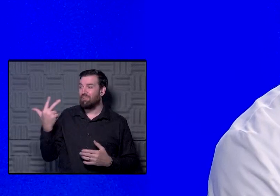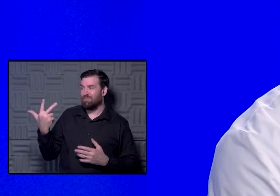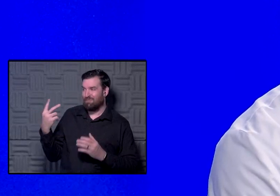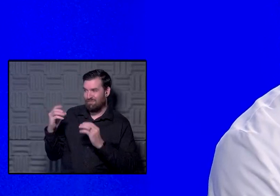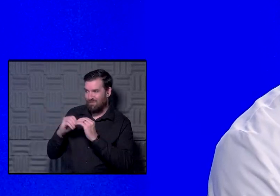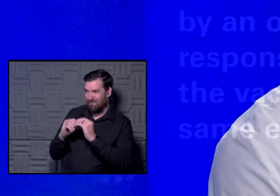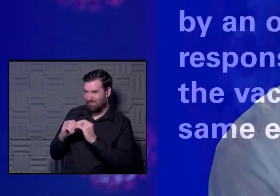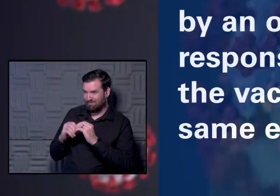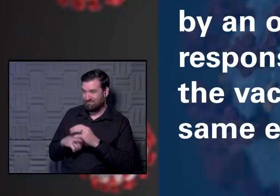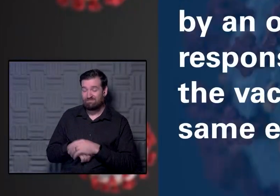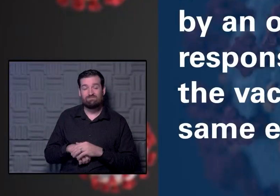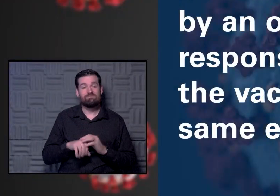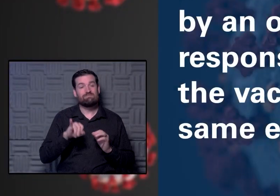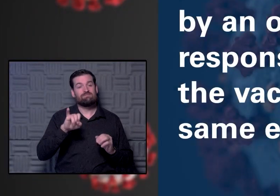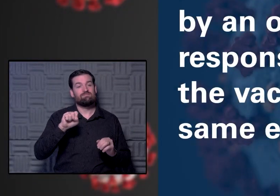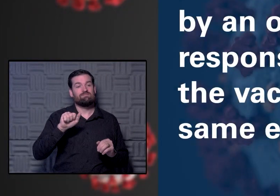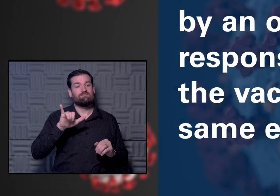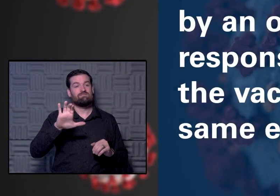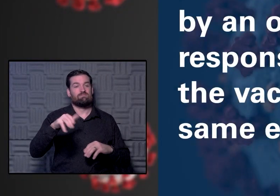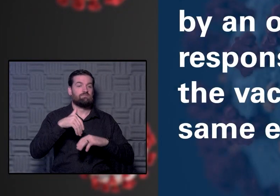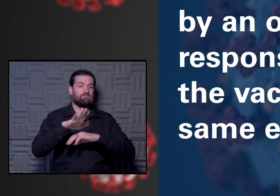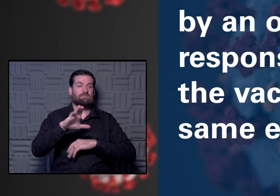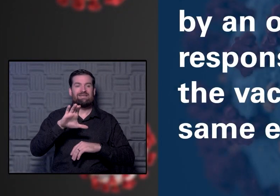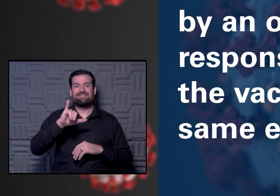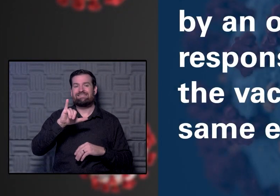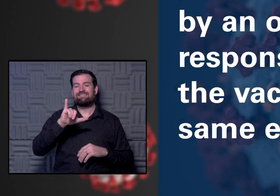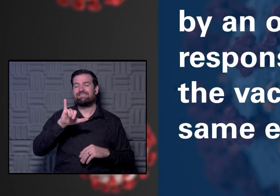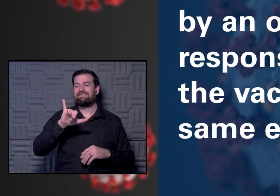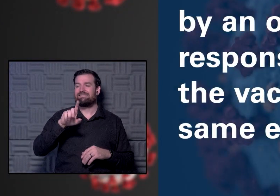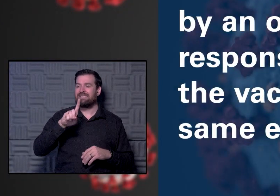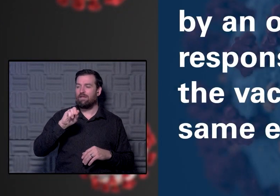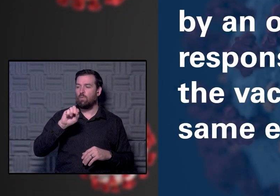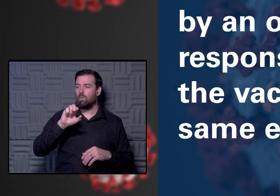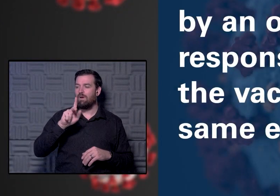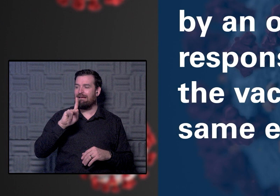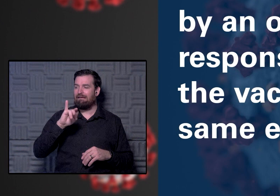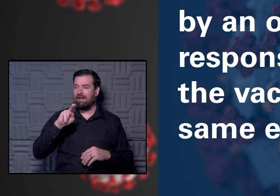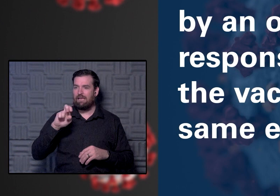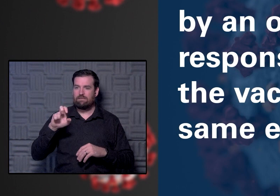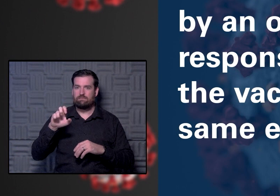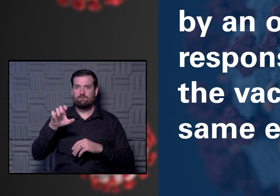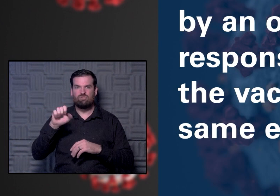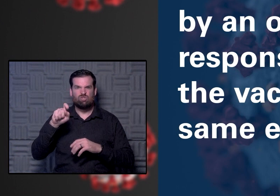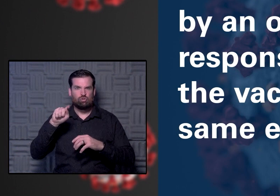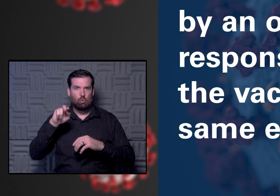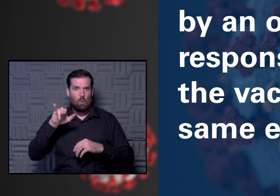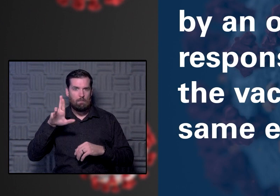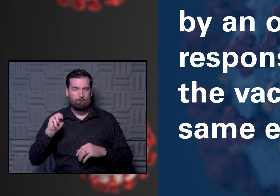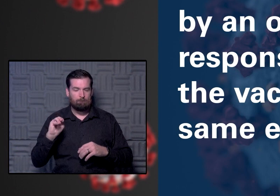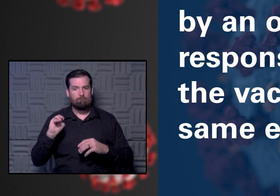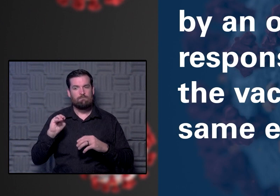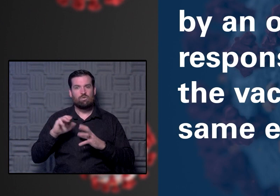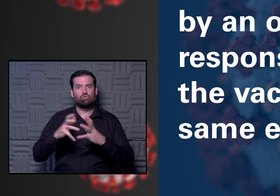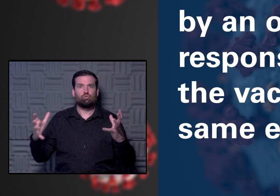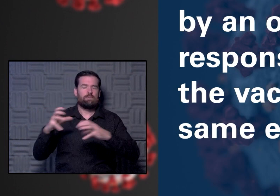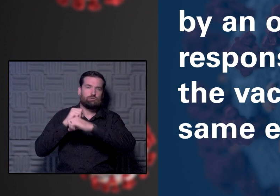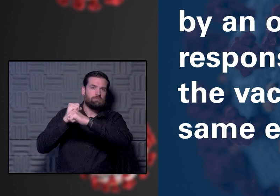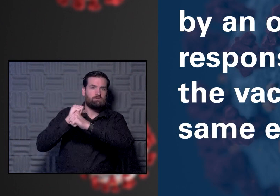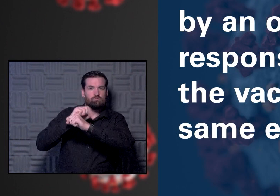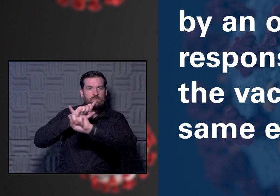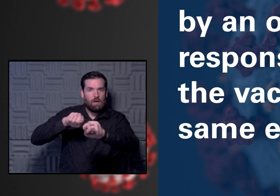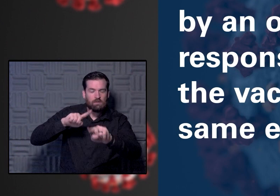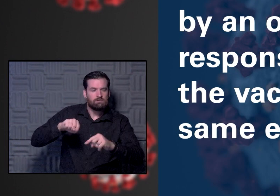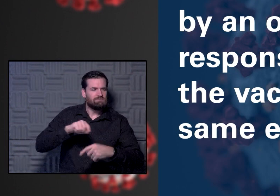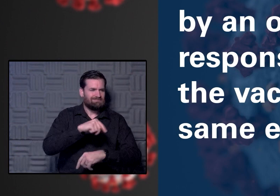questions more. Isaac sent in this one. If the cytokine storm is caused by an overactive immune response, how can we be sure